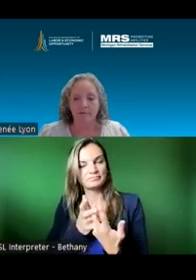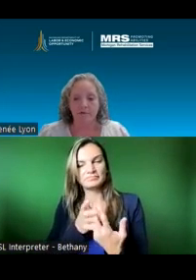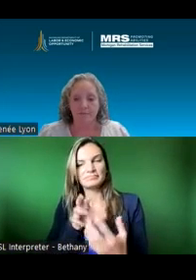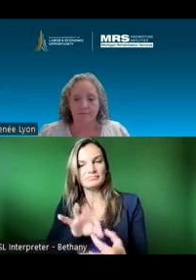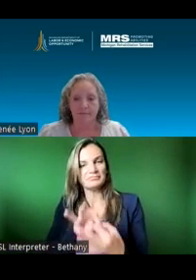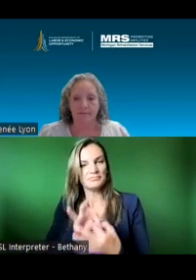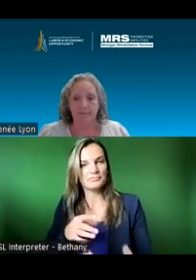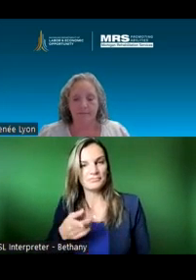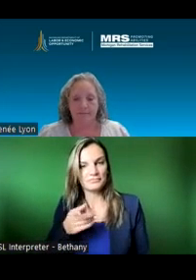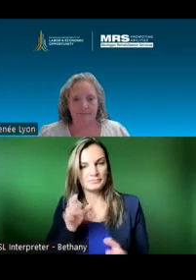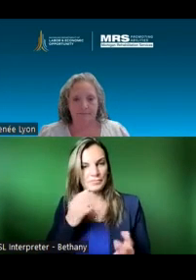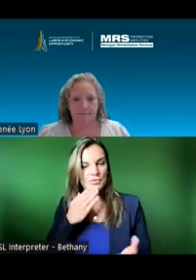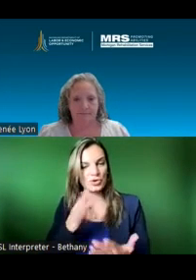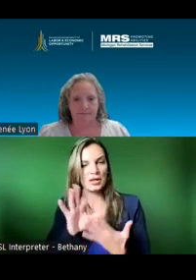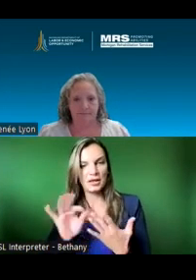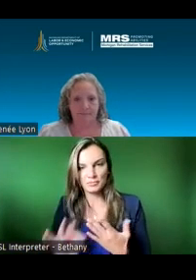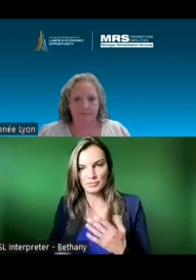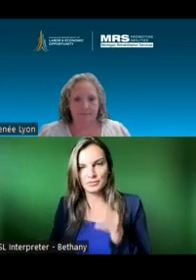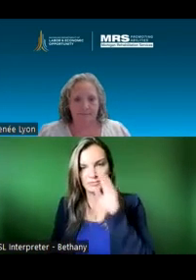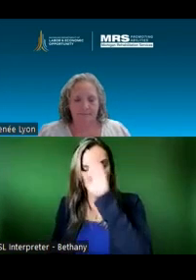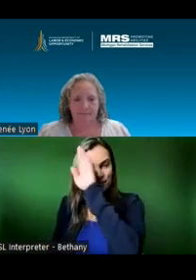bad option.